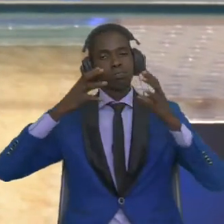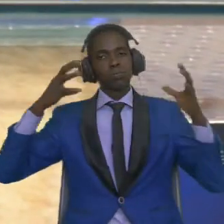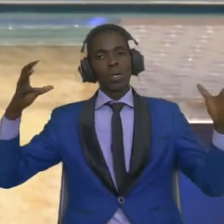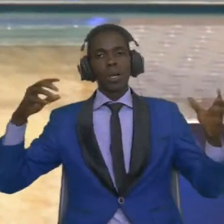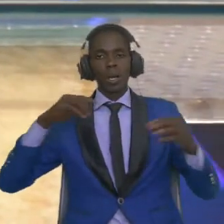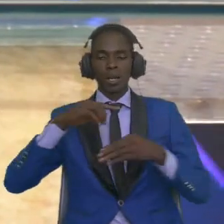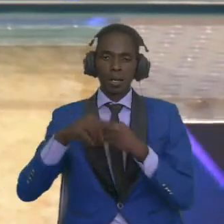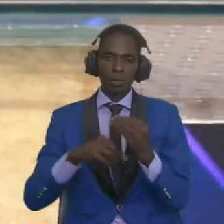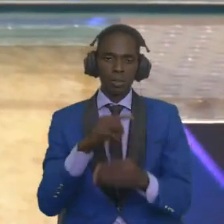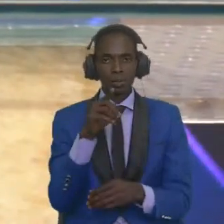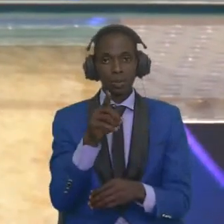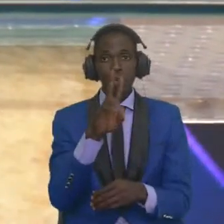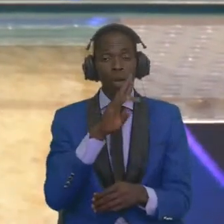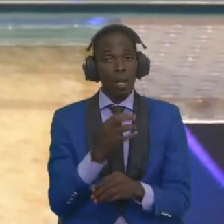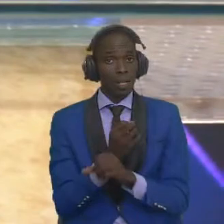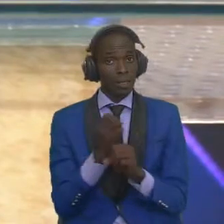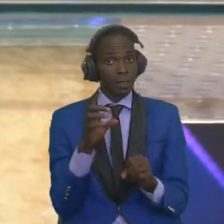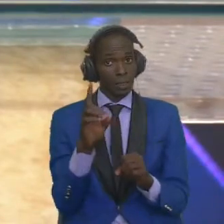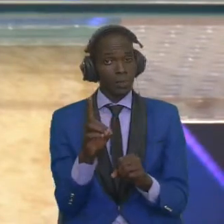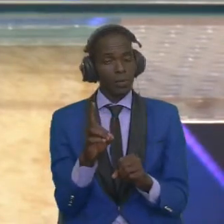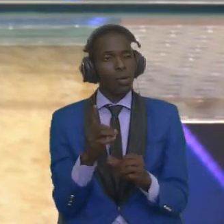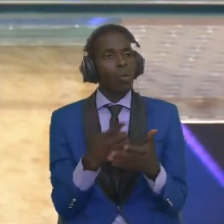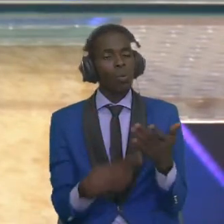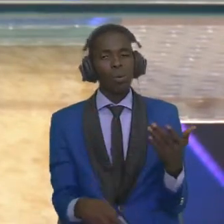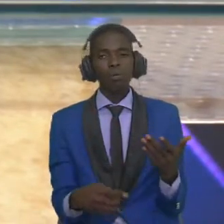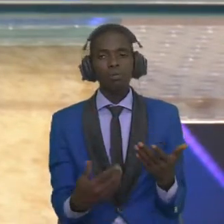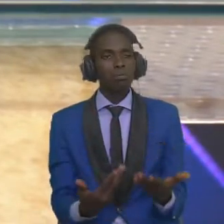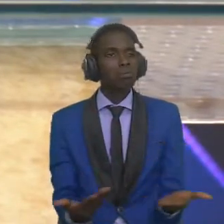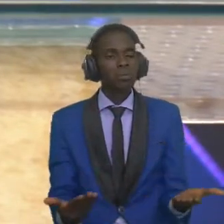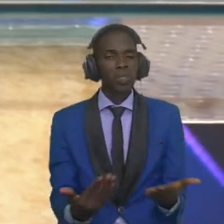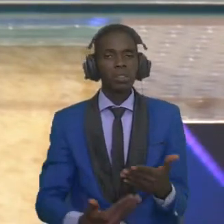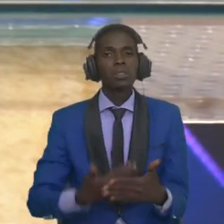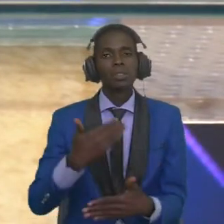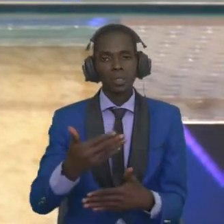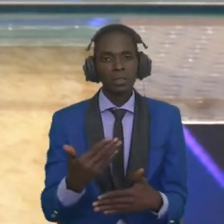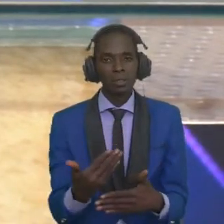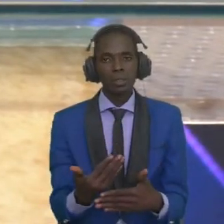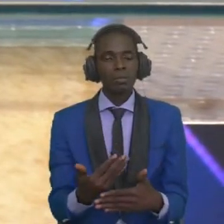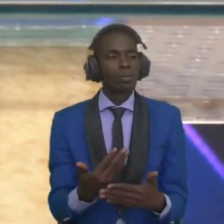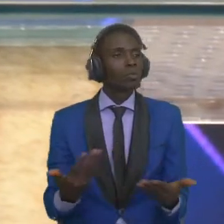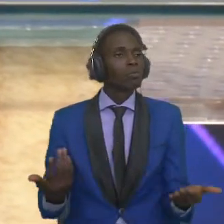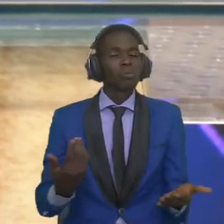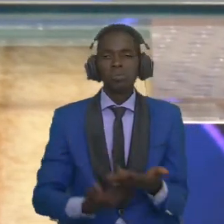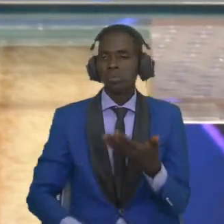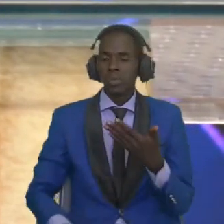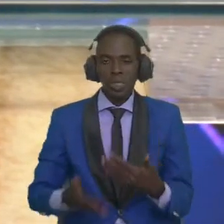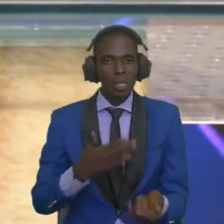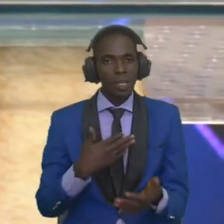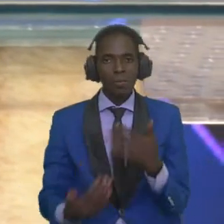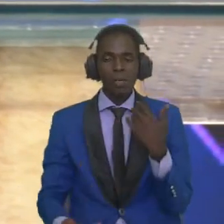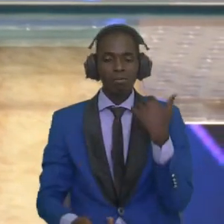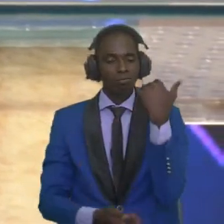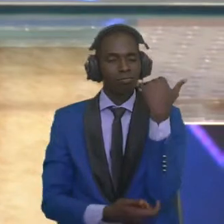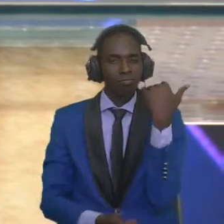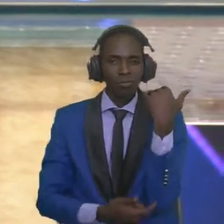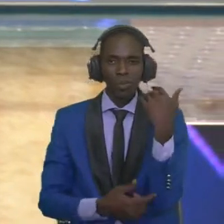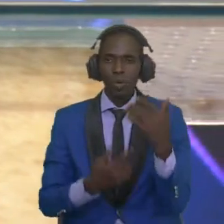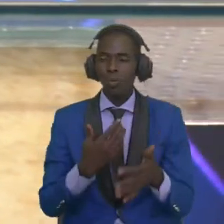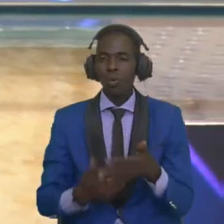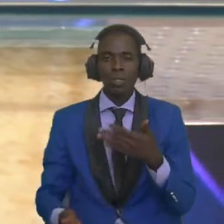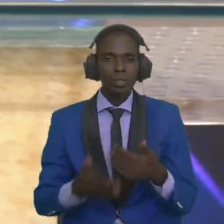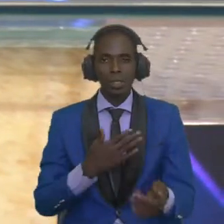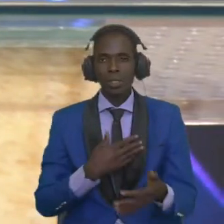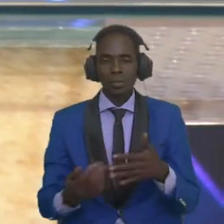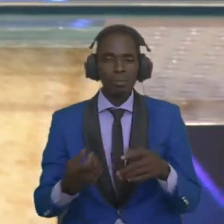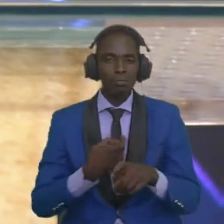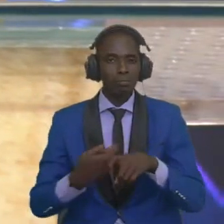you face after salvation, whatever trial, whatever temptation, and whatever pressure, the